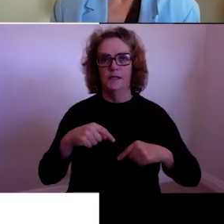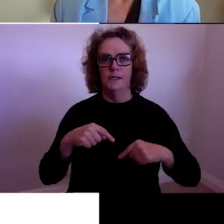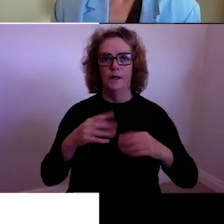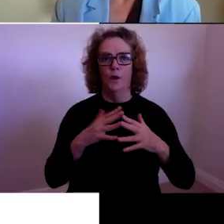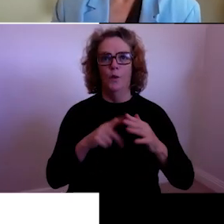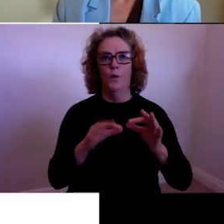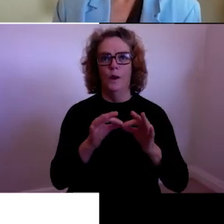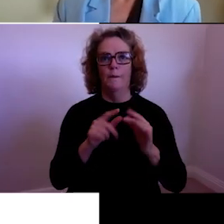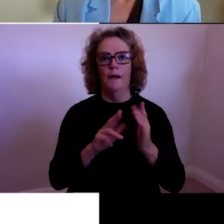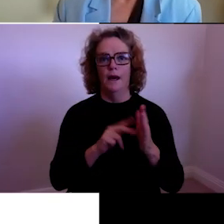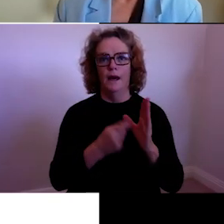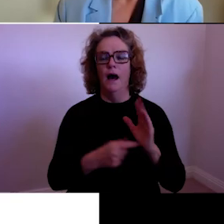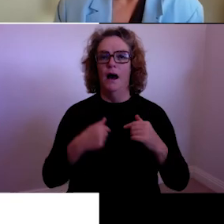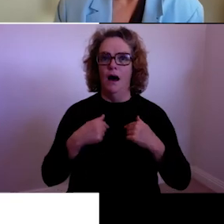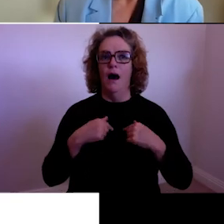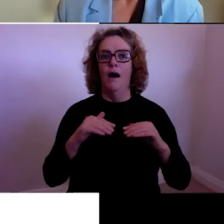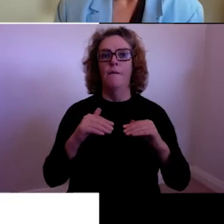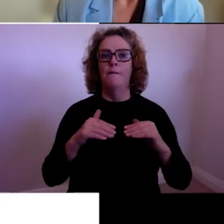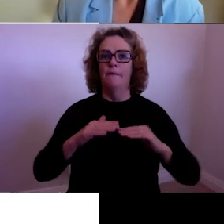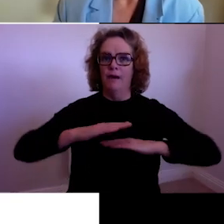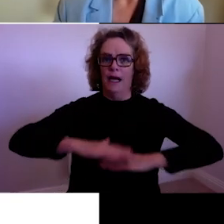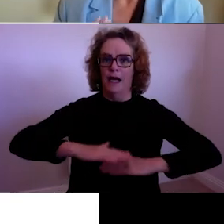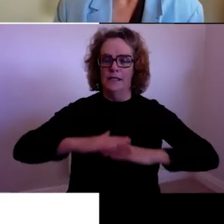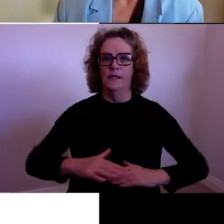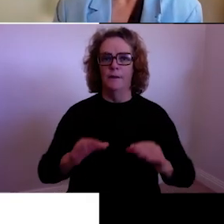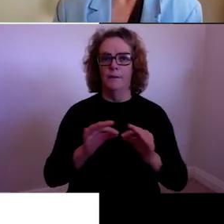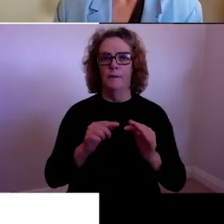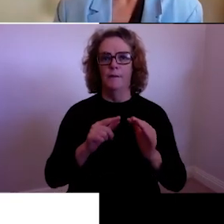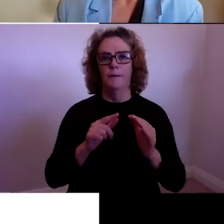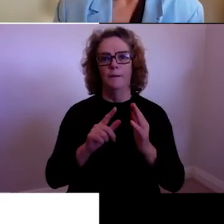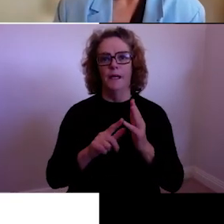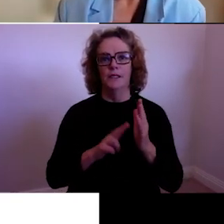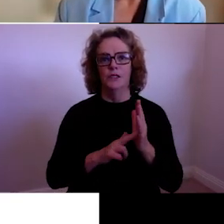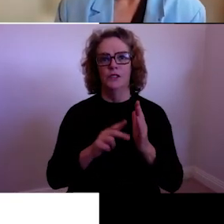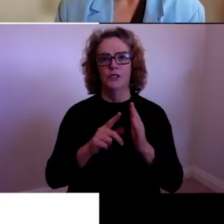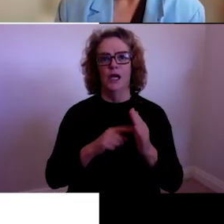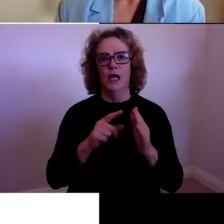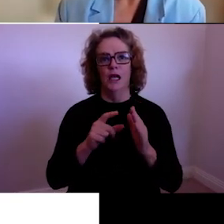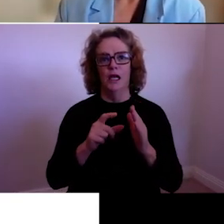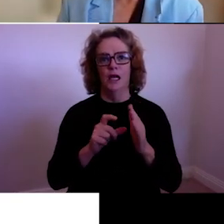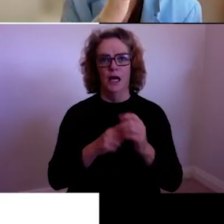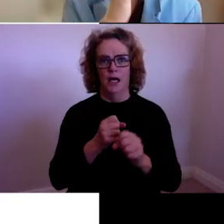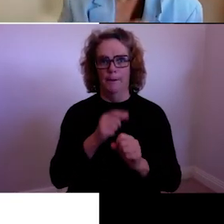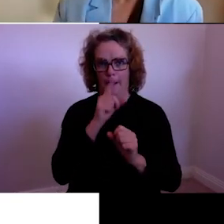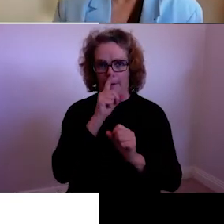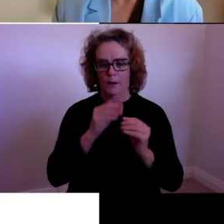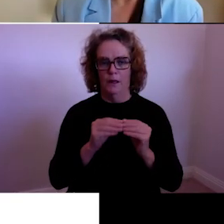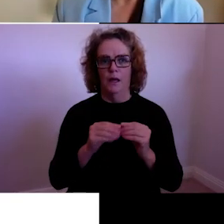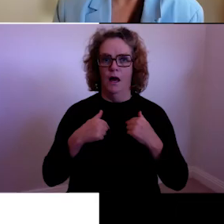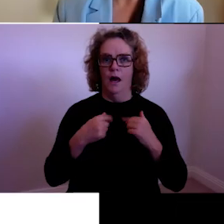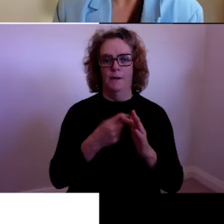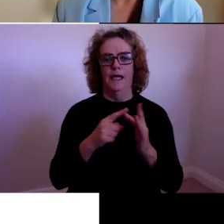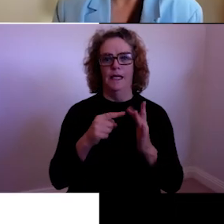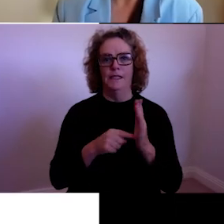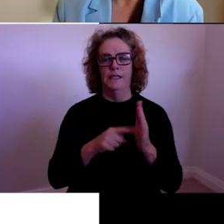today from the lands of the Bundjalung people. So as Ali said, my name is Kitty Rose Foley, and I'm the team